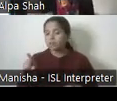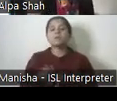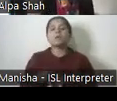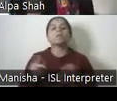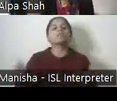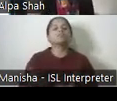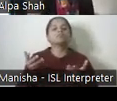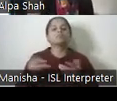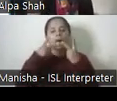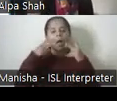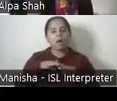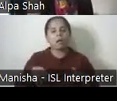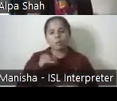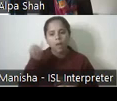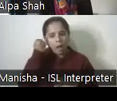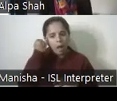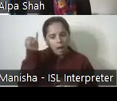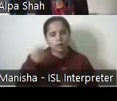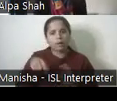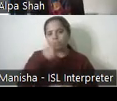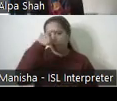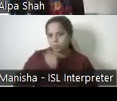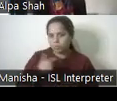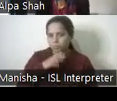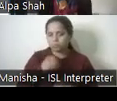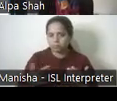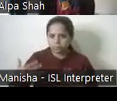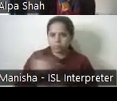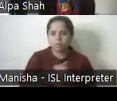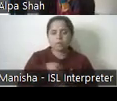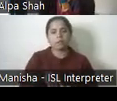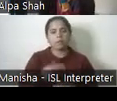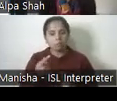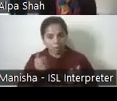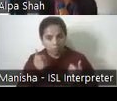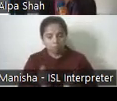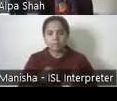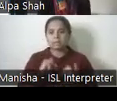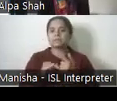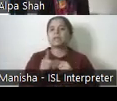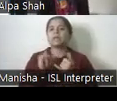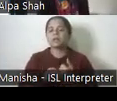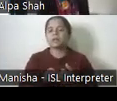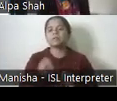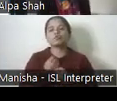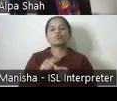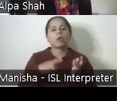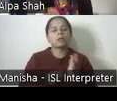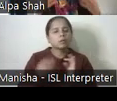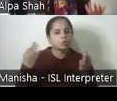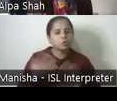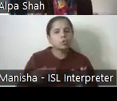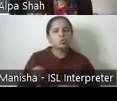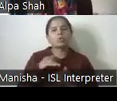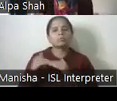encouraged Adivasis to develop ideals of individual accumulation of wealth, status, rank, and new gender inequalities.